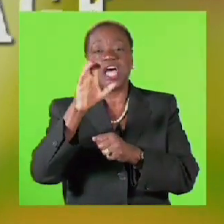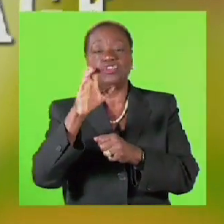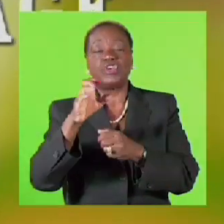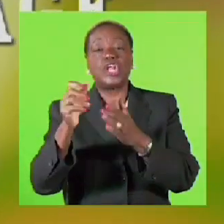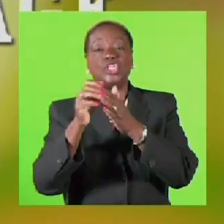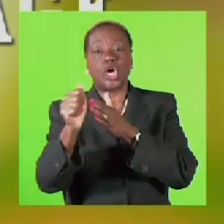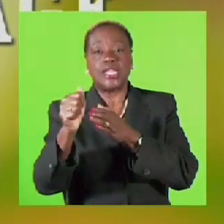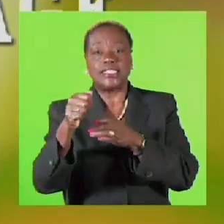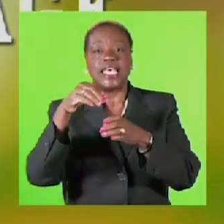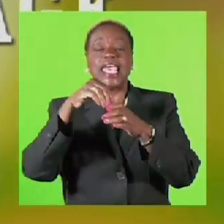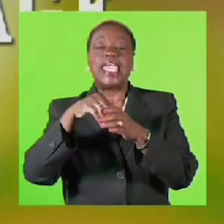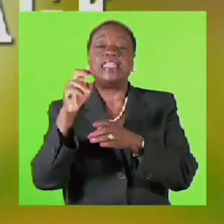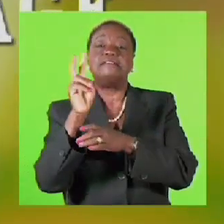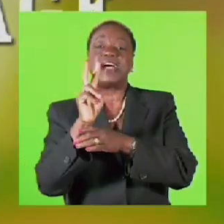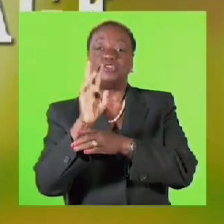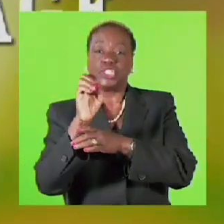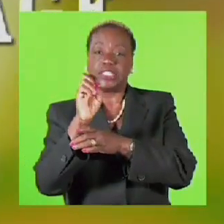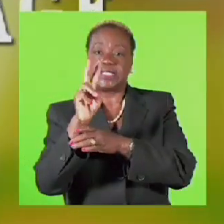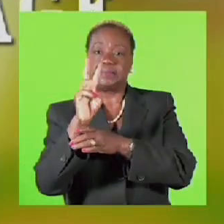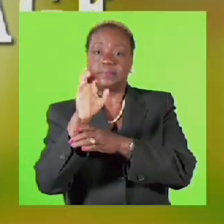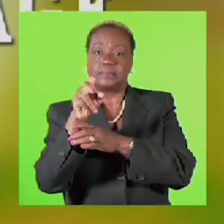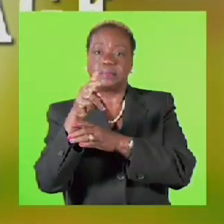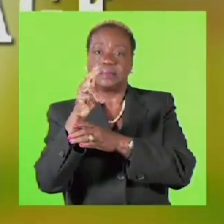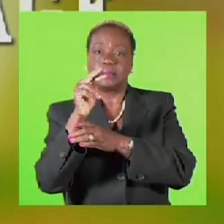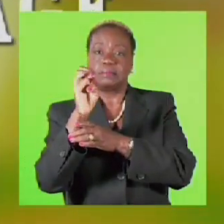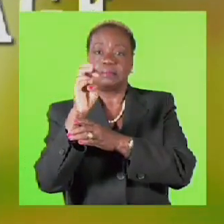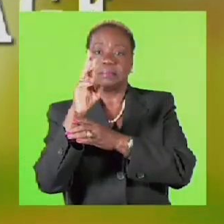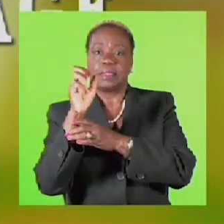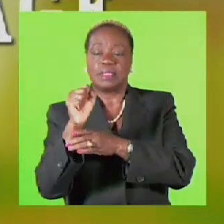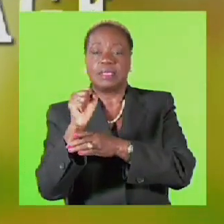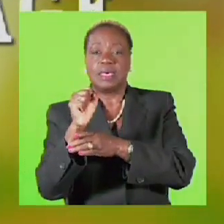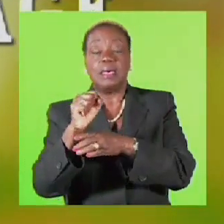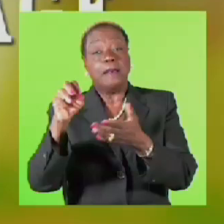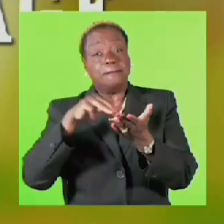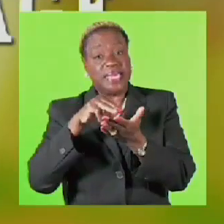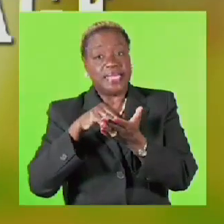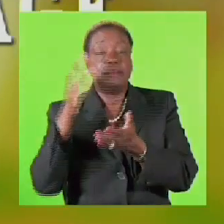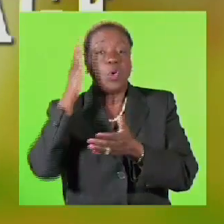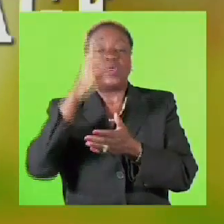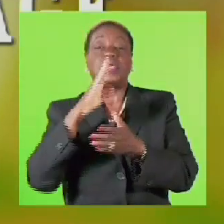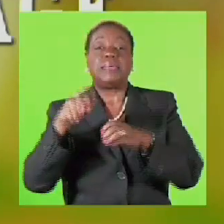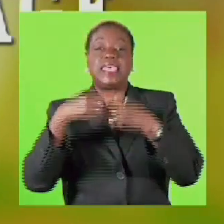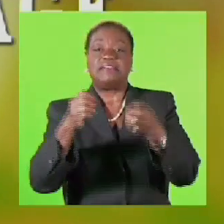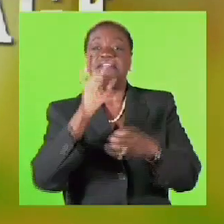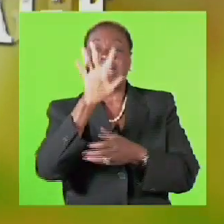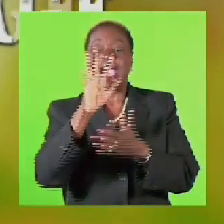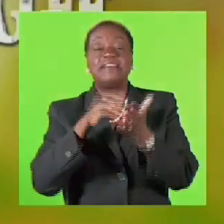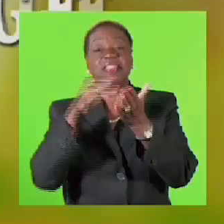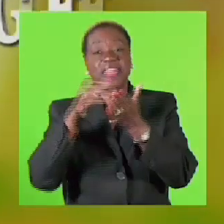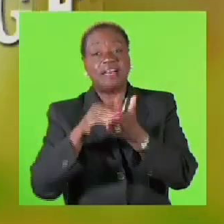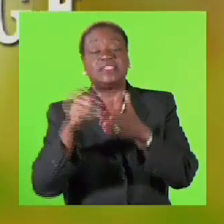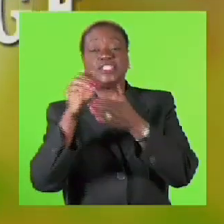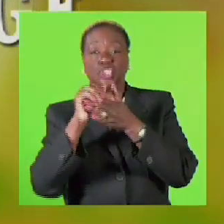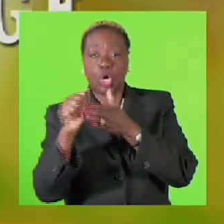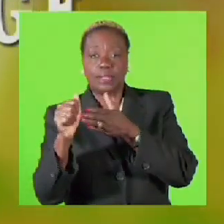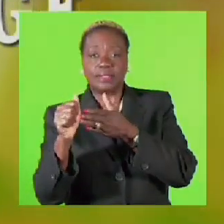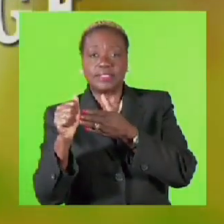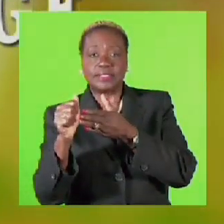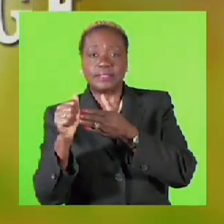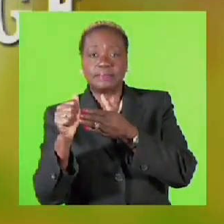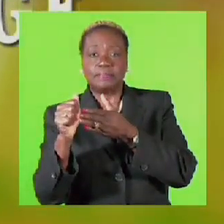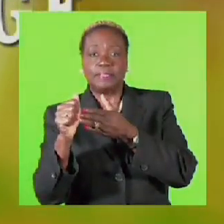vouchers. Those with medium damage will be eligible for $5,000 in